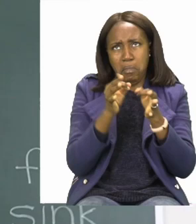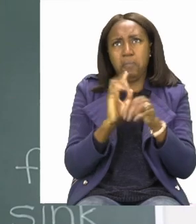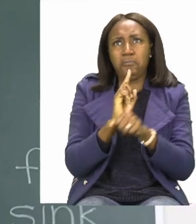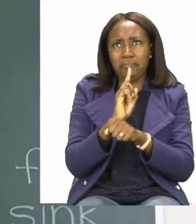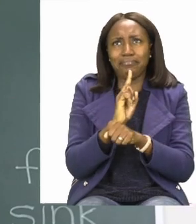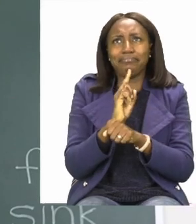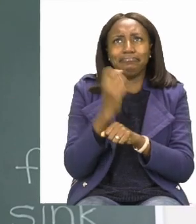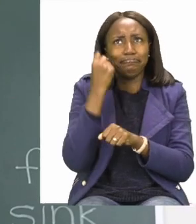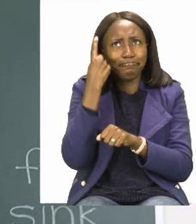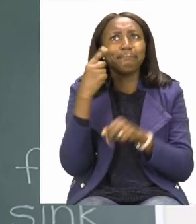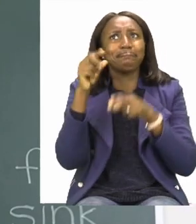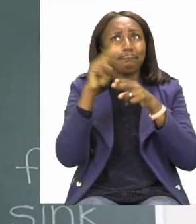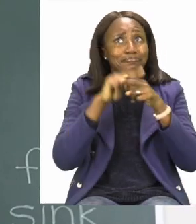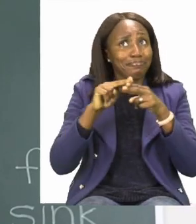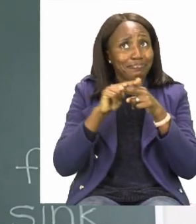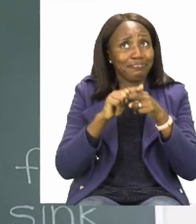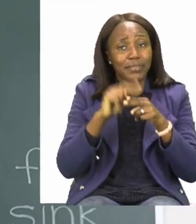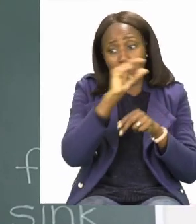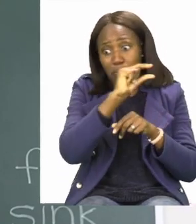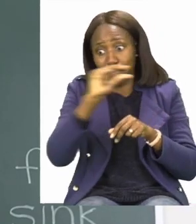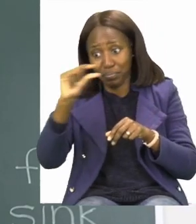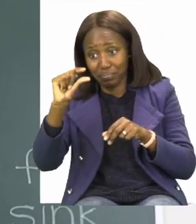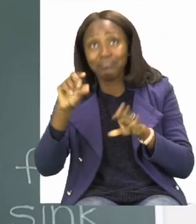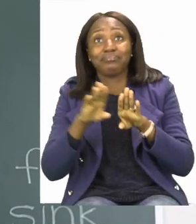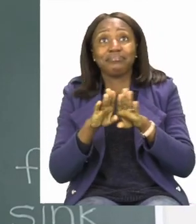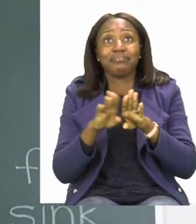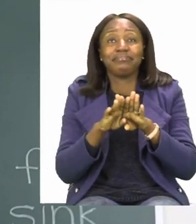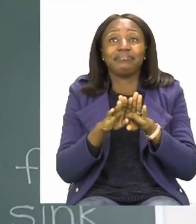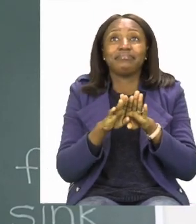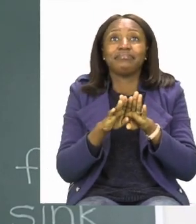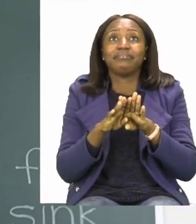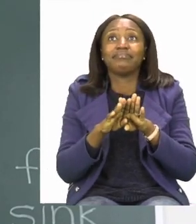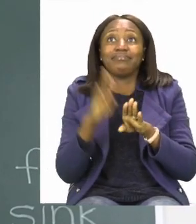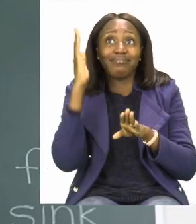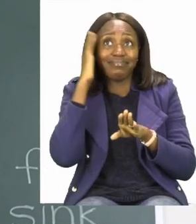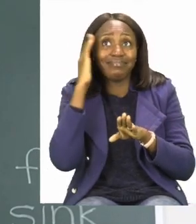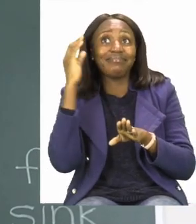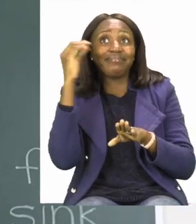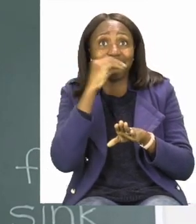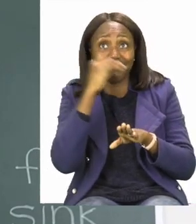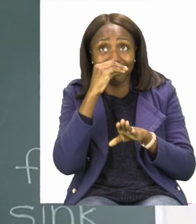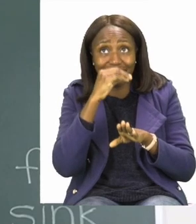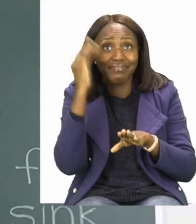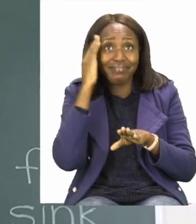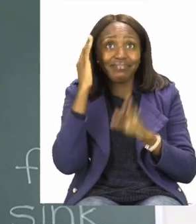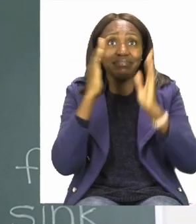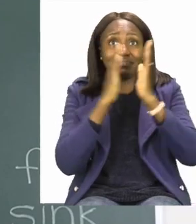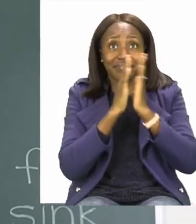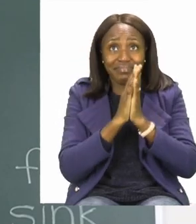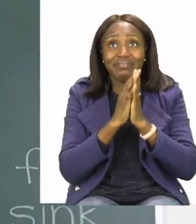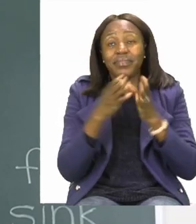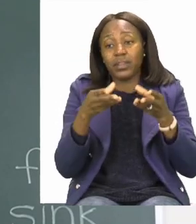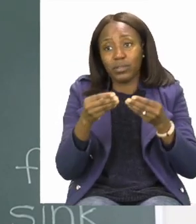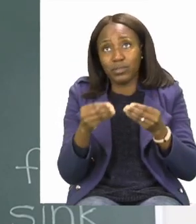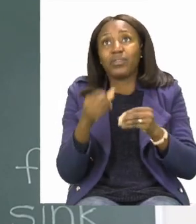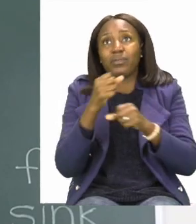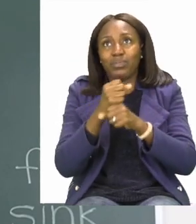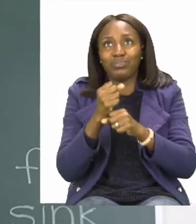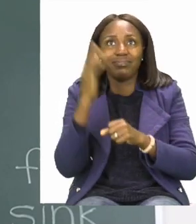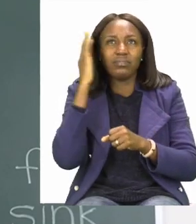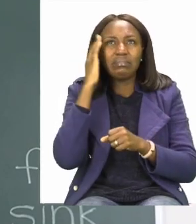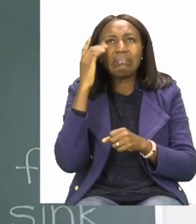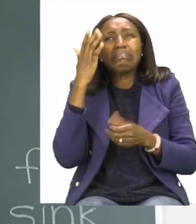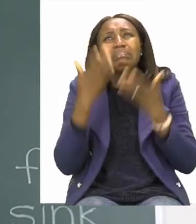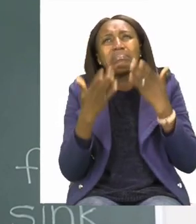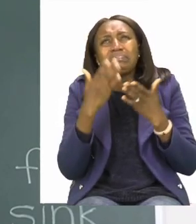you are able to use them in sentences. Now, I'm sure you already know 1, 2, 3, and 4. But maybe